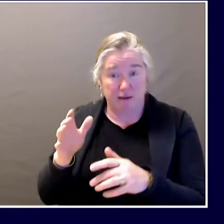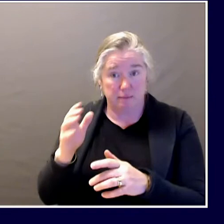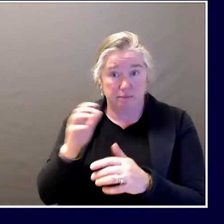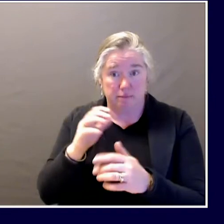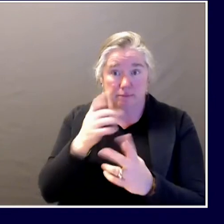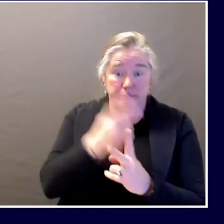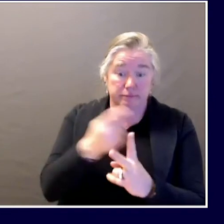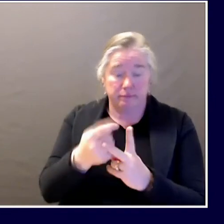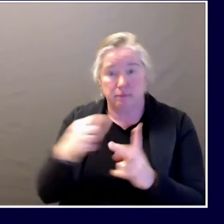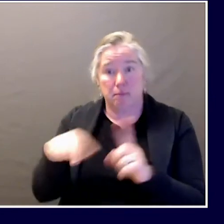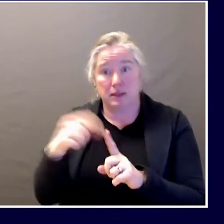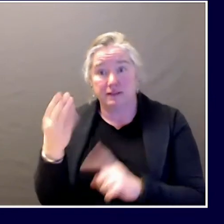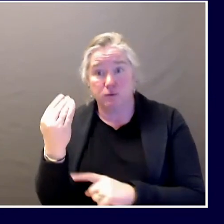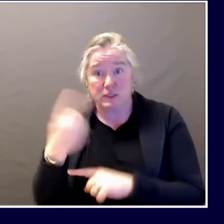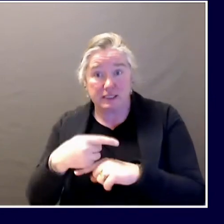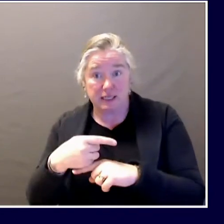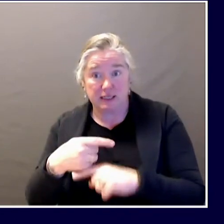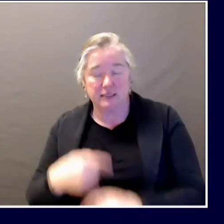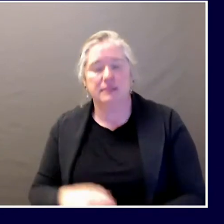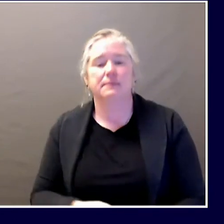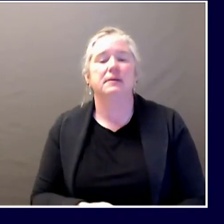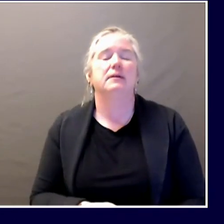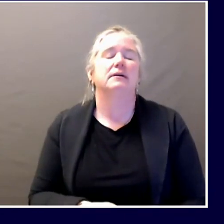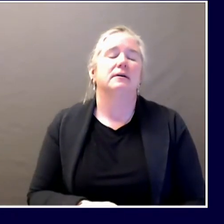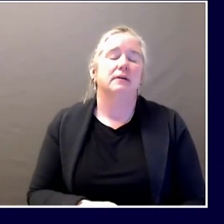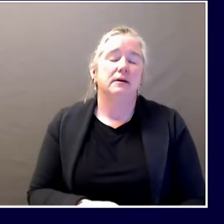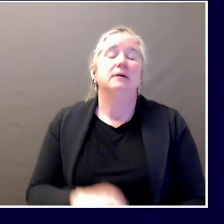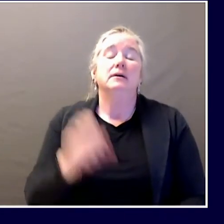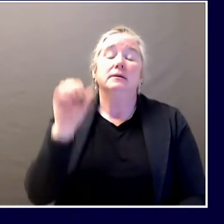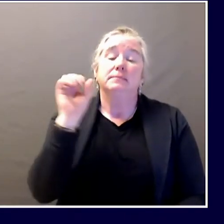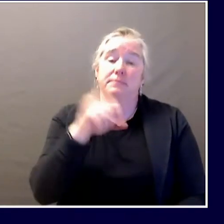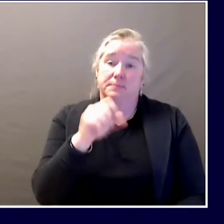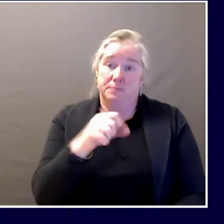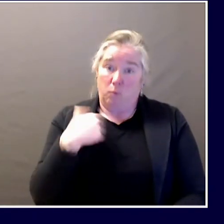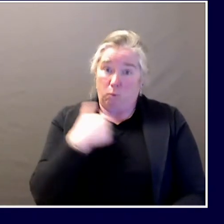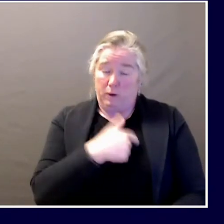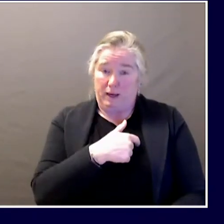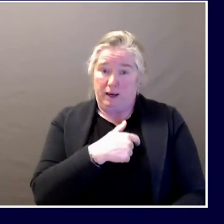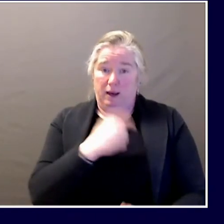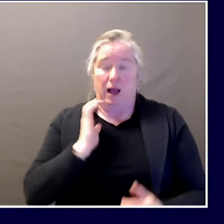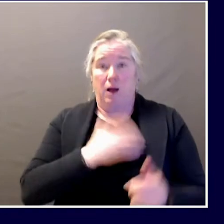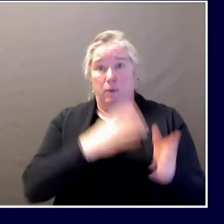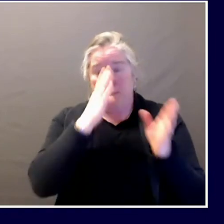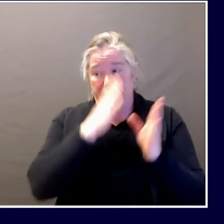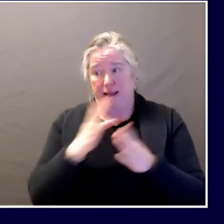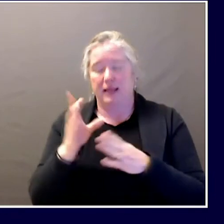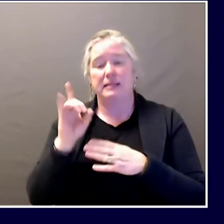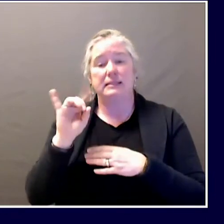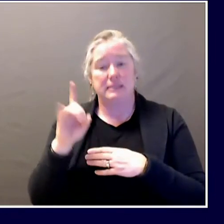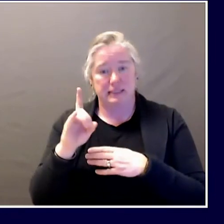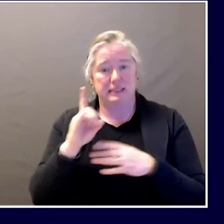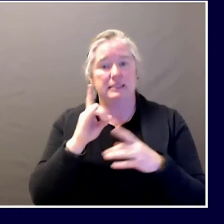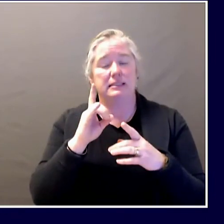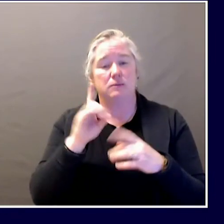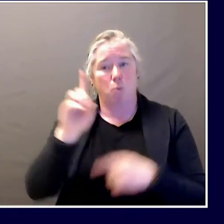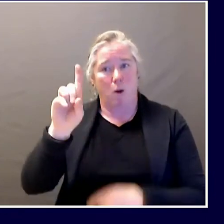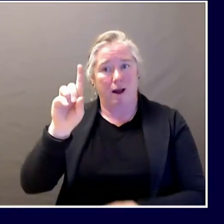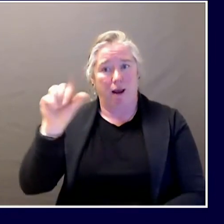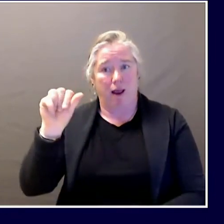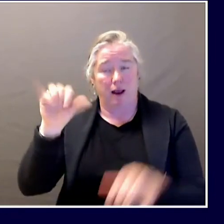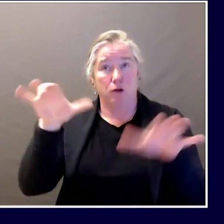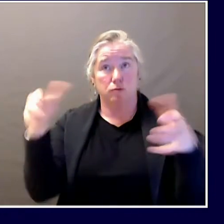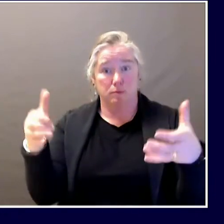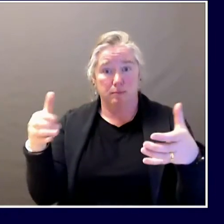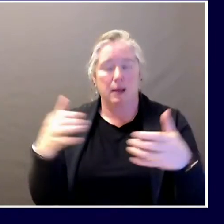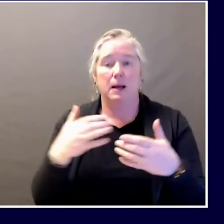in phase 1A, formerly called 1A, vaccinated publicly facing healthcare personnel, public safety